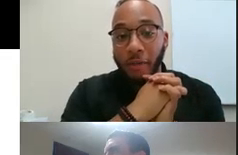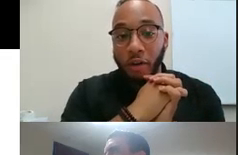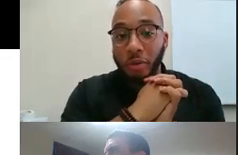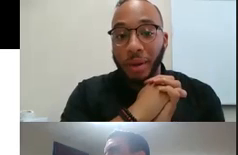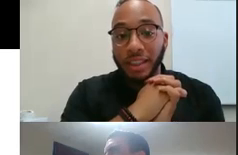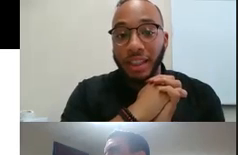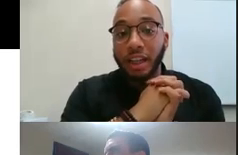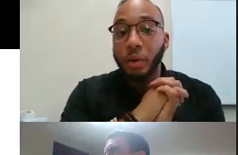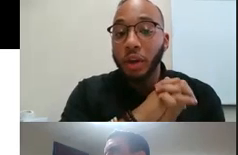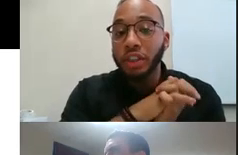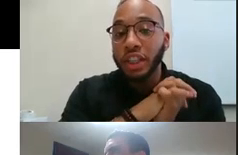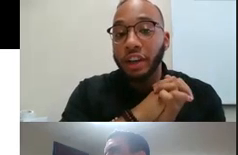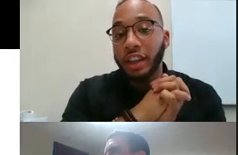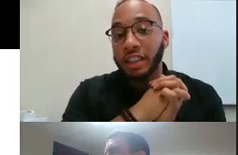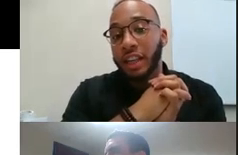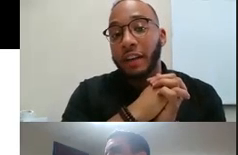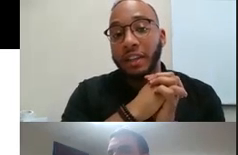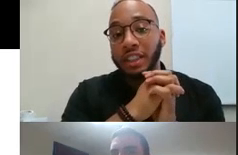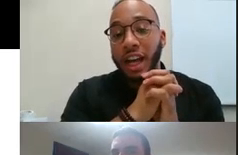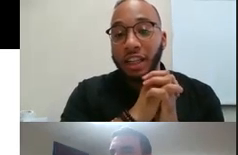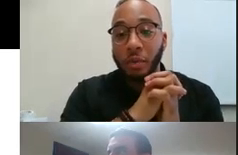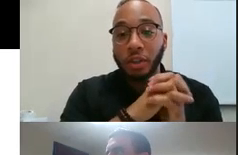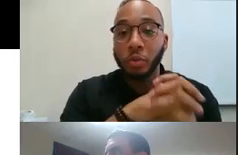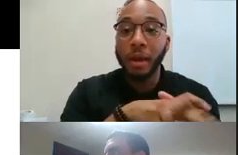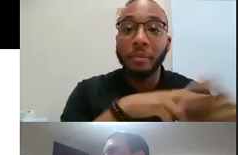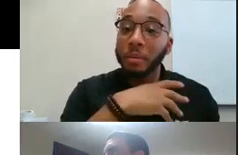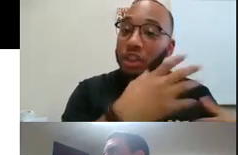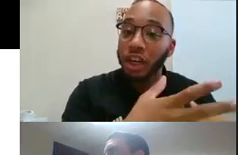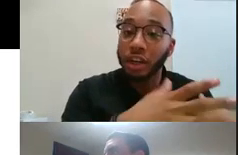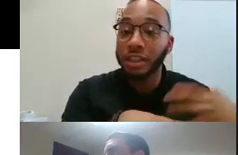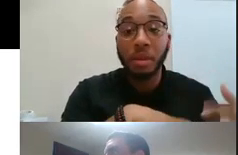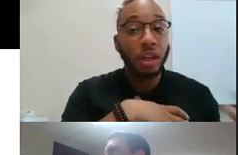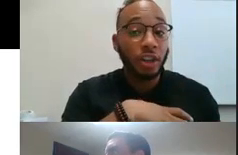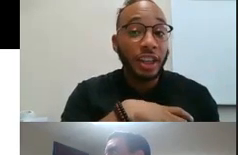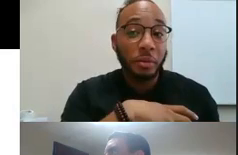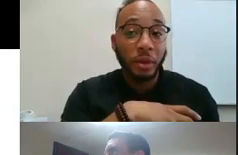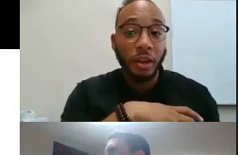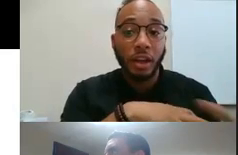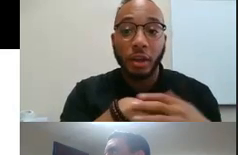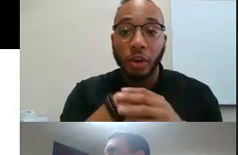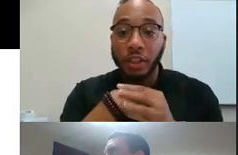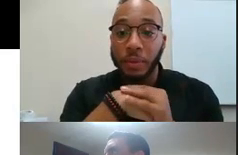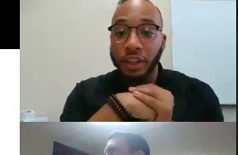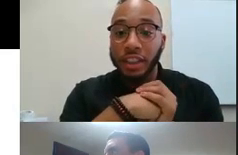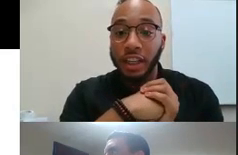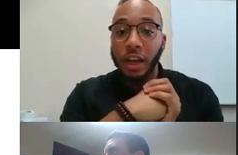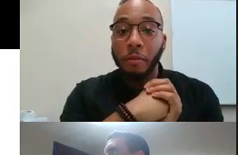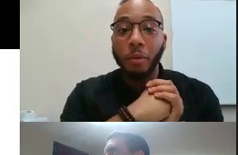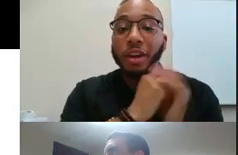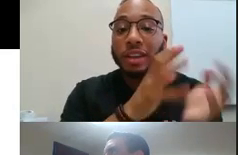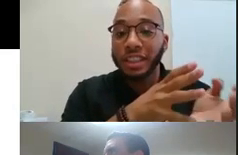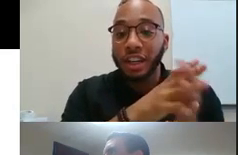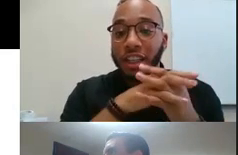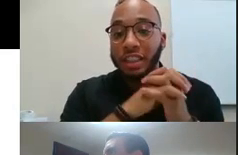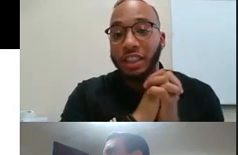a vulnerable place, that we are sharing things in confidentiality, where we may be able to share some of the learning that we're experiencing, but we